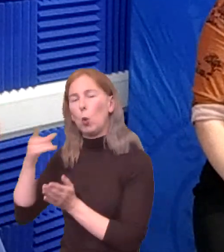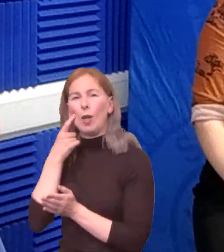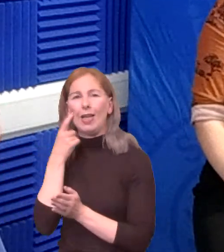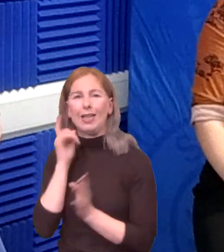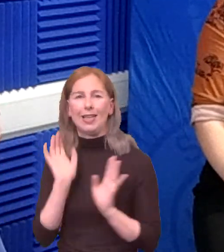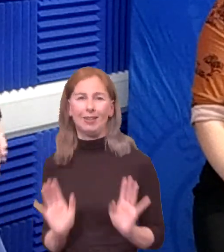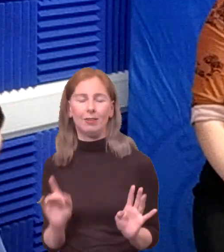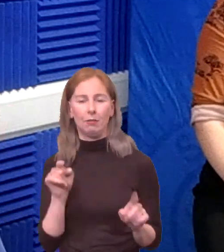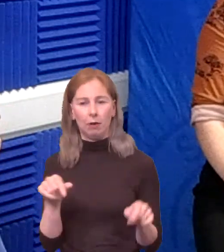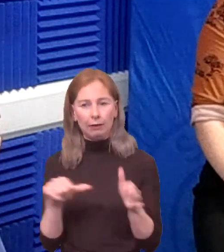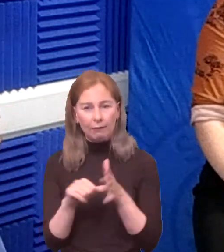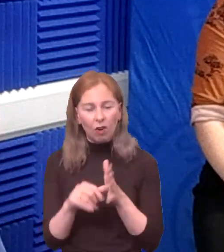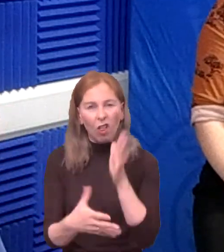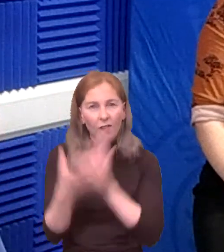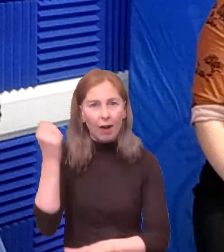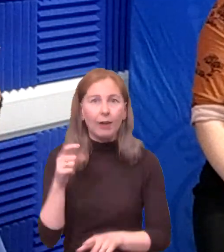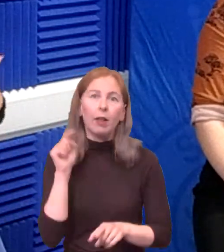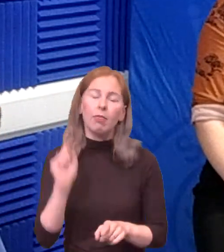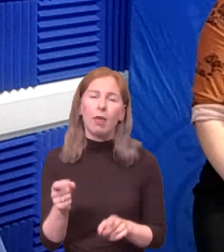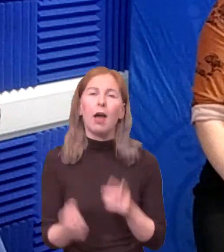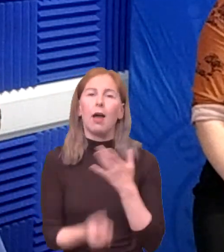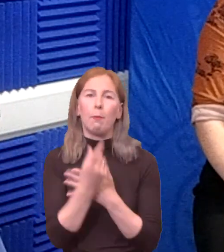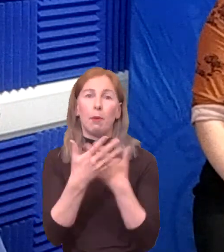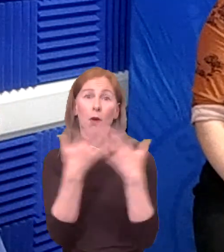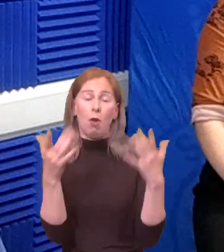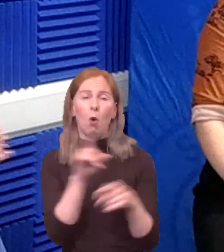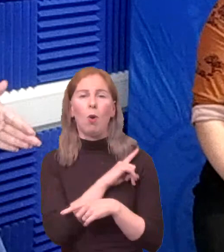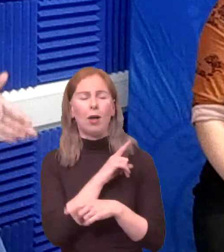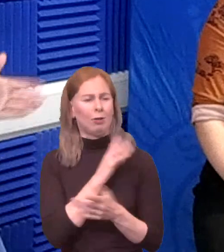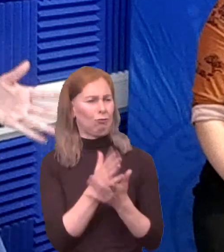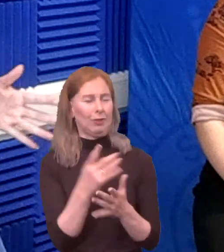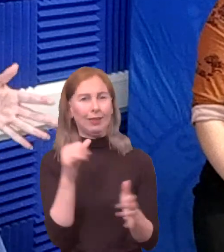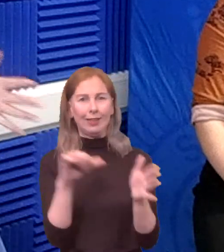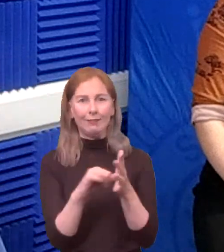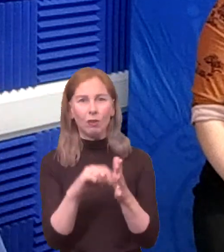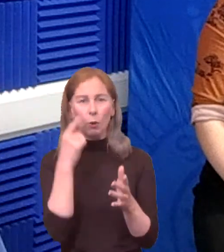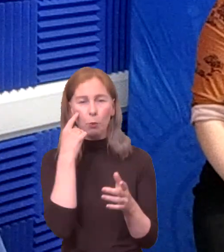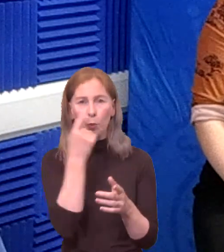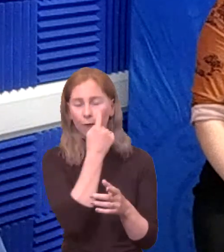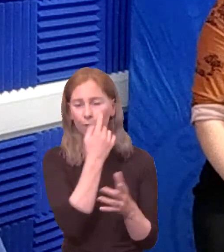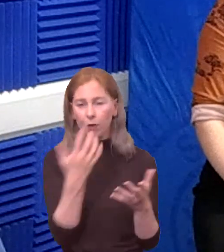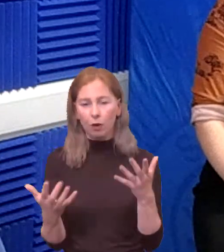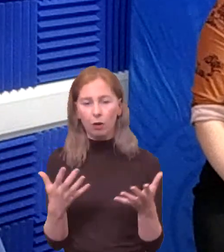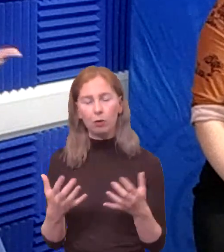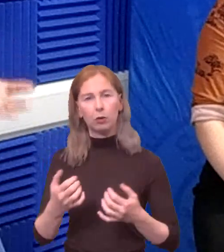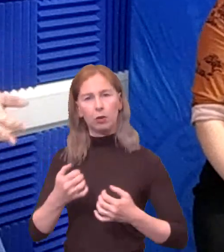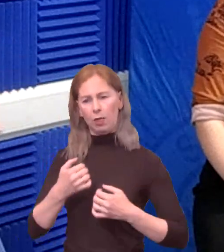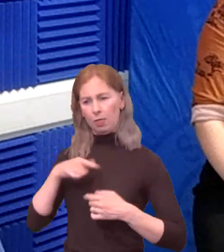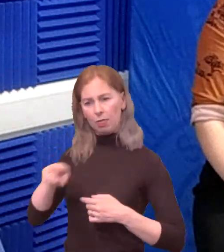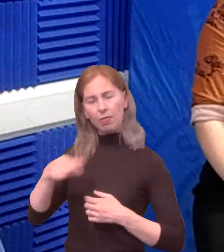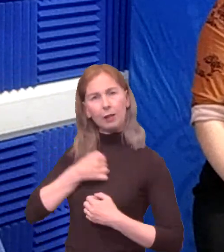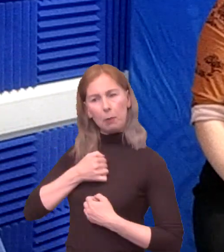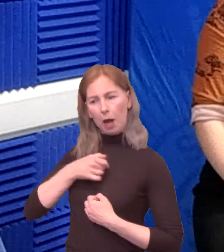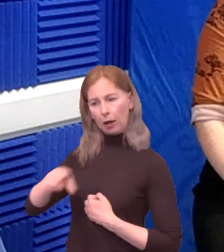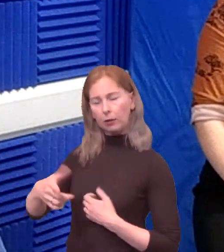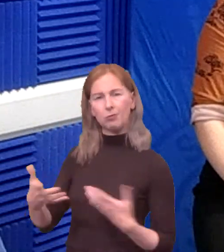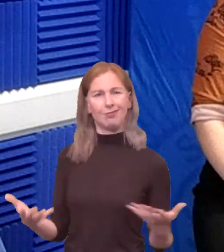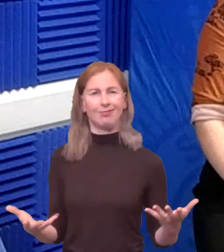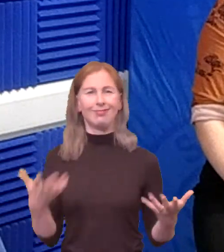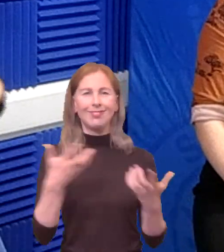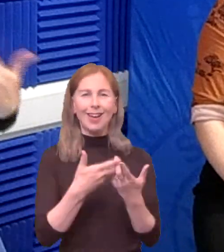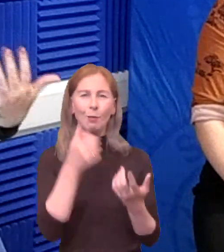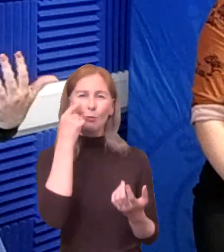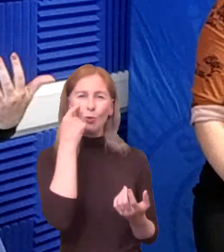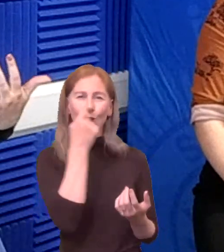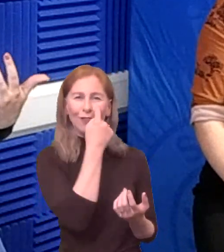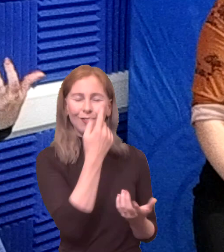one particularly strong market because it's quite hard to prove kit belongs to somebody else, especially once it's left the holding. So